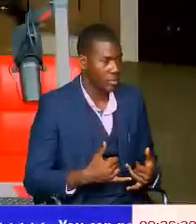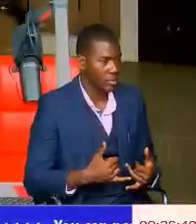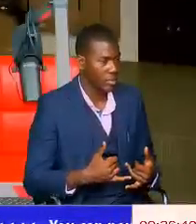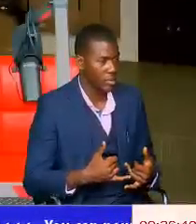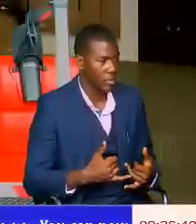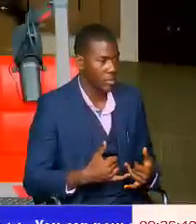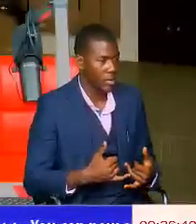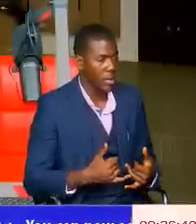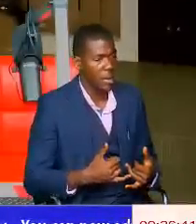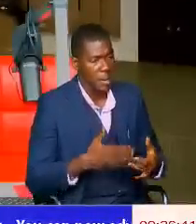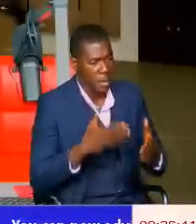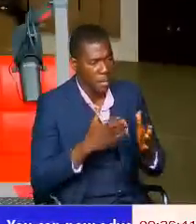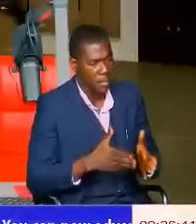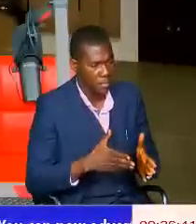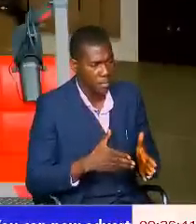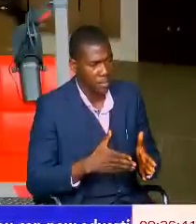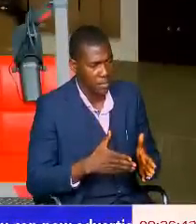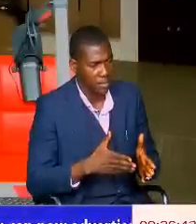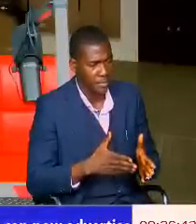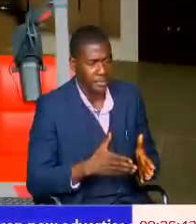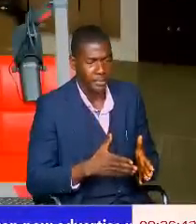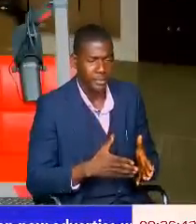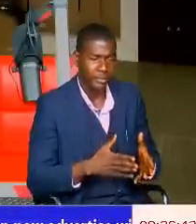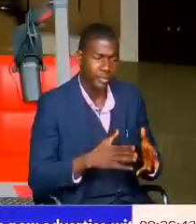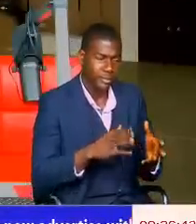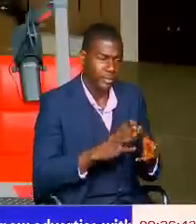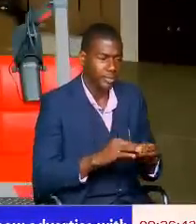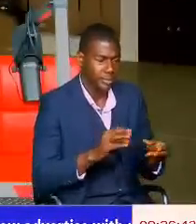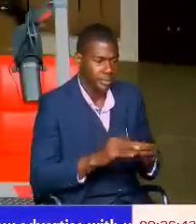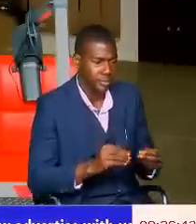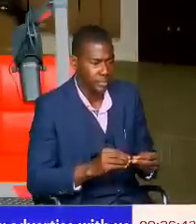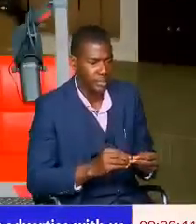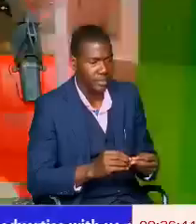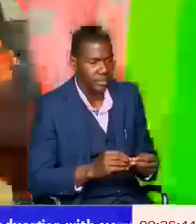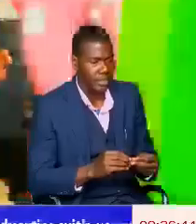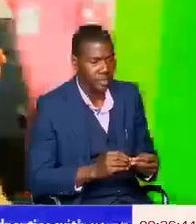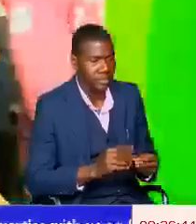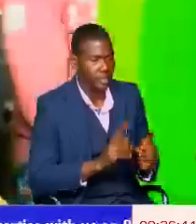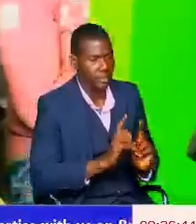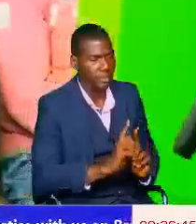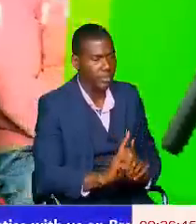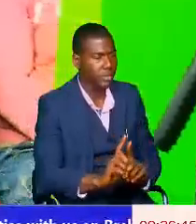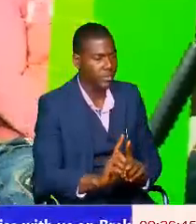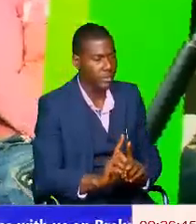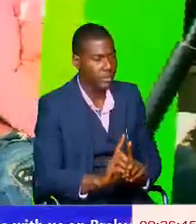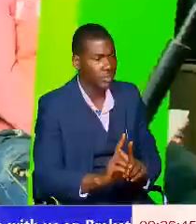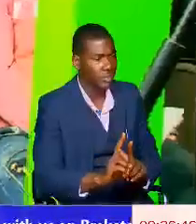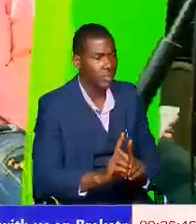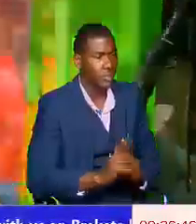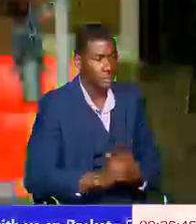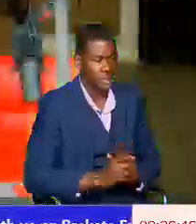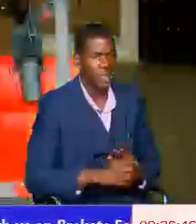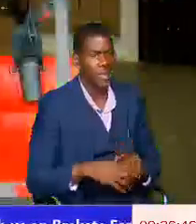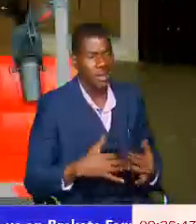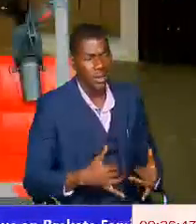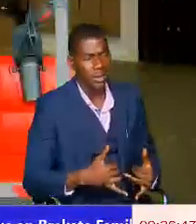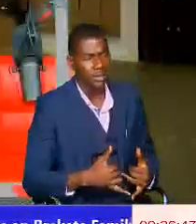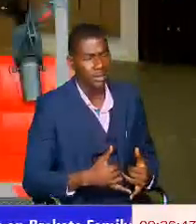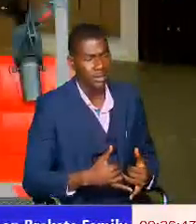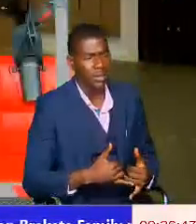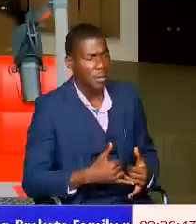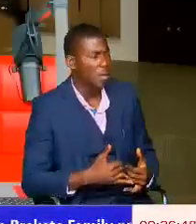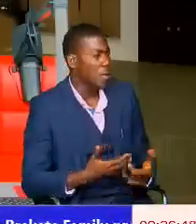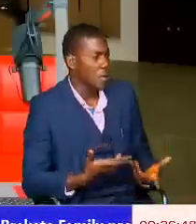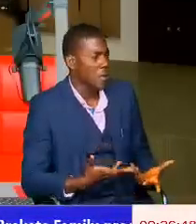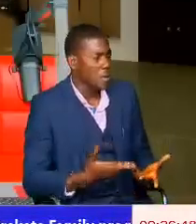somebody crown if they go do jam for good luck. I be like God, he go crown. Nigeria